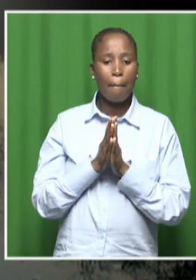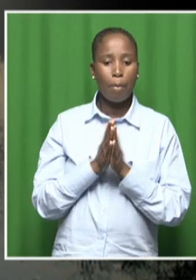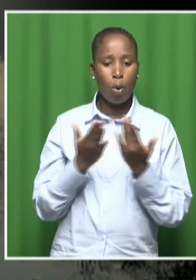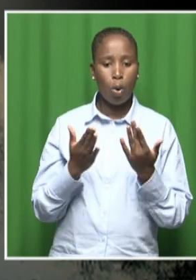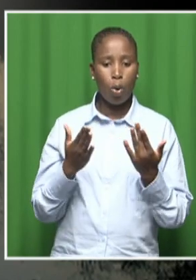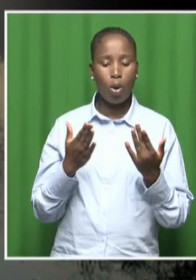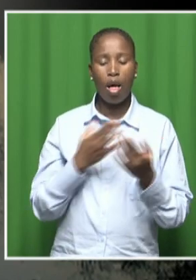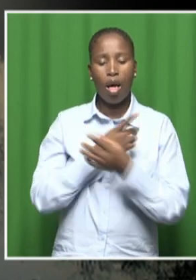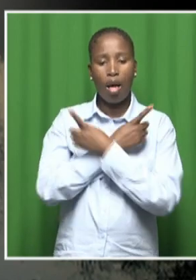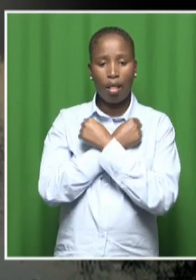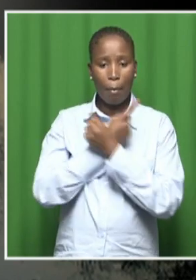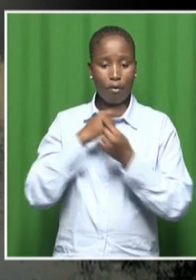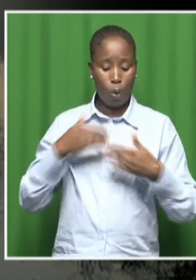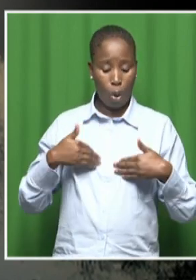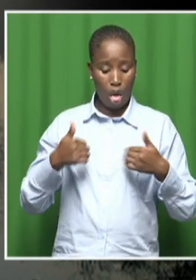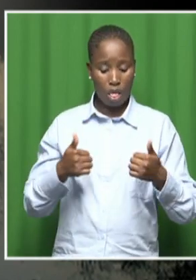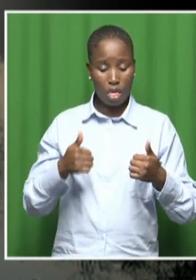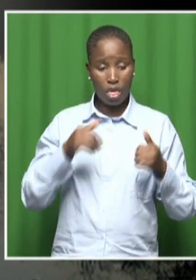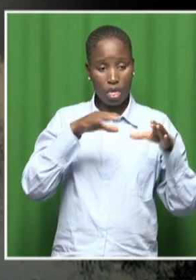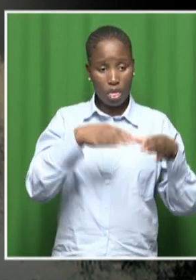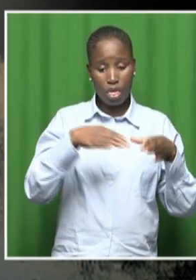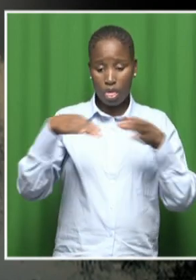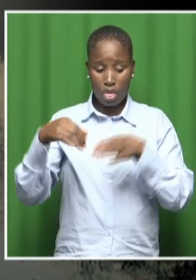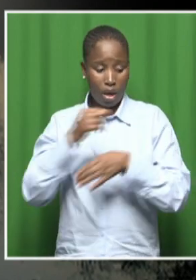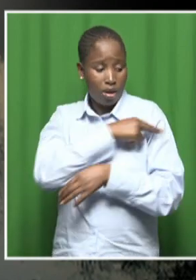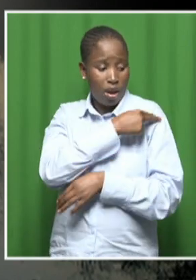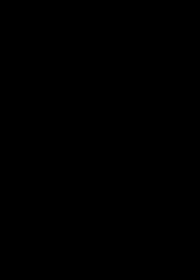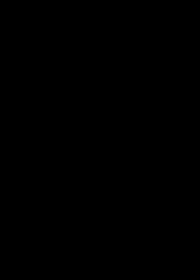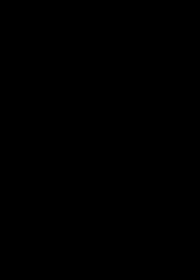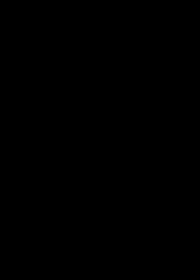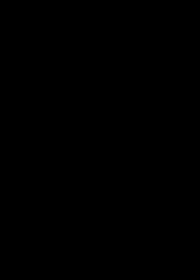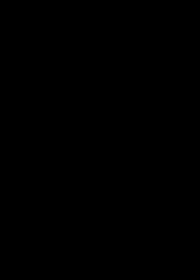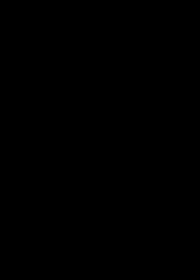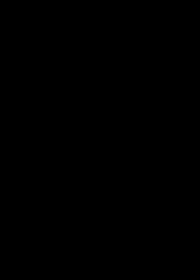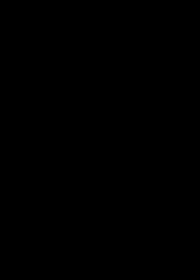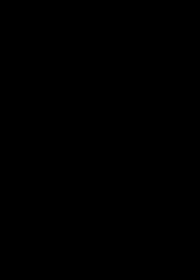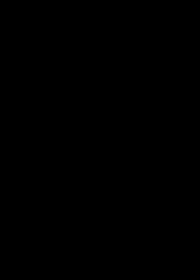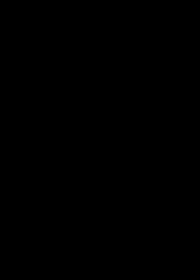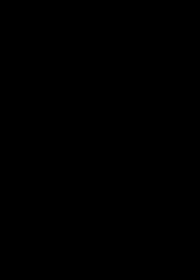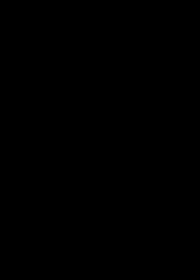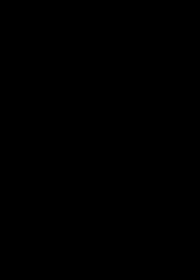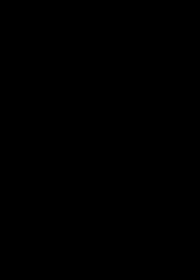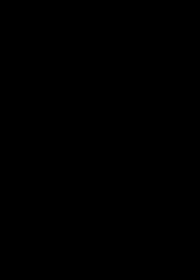Health have at health facilities across the country, that's really the place where we